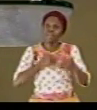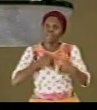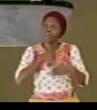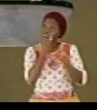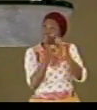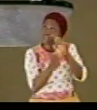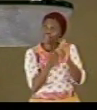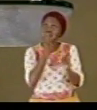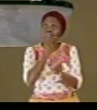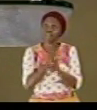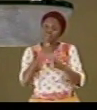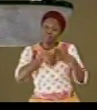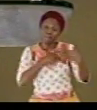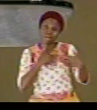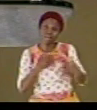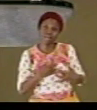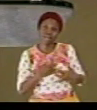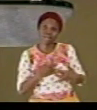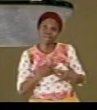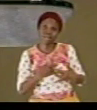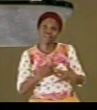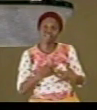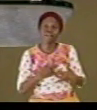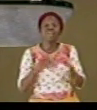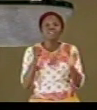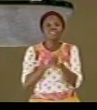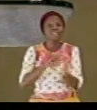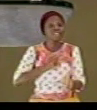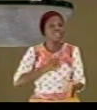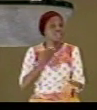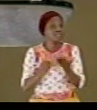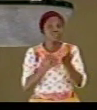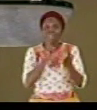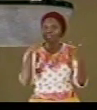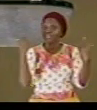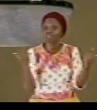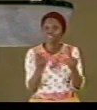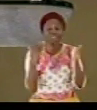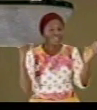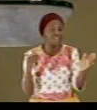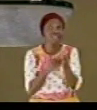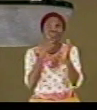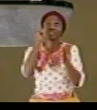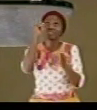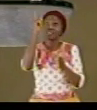my heart, that I might not sin against